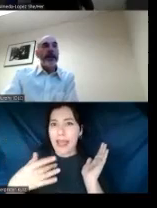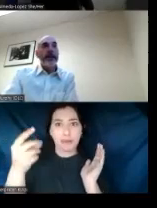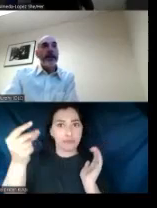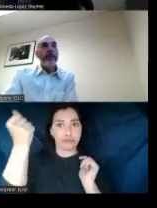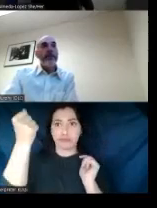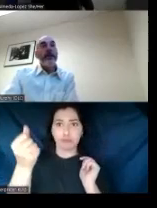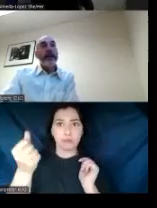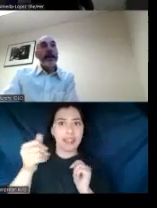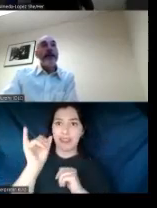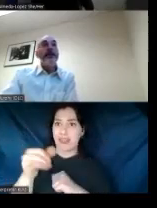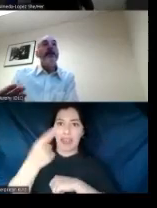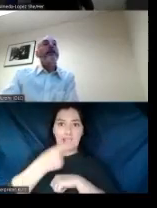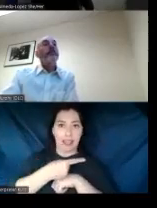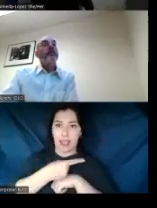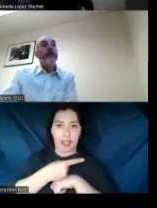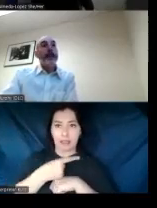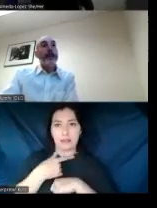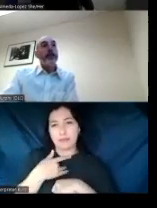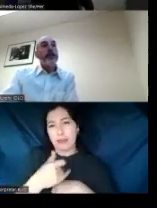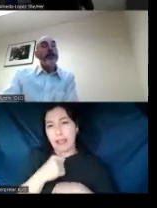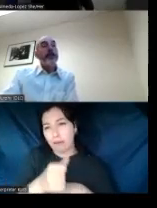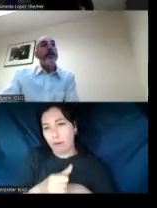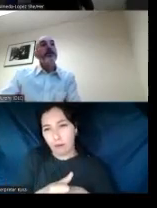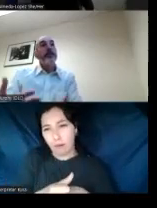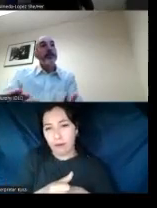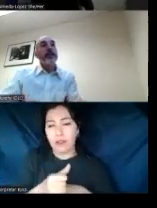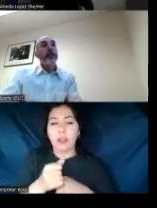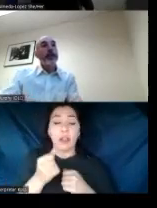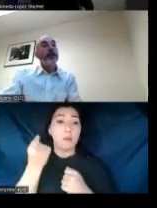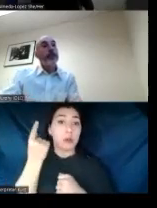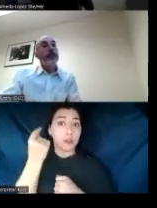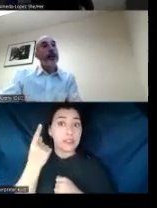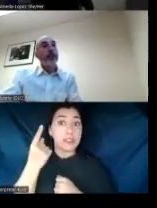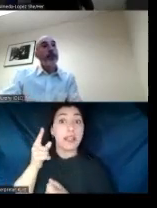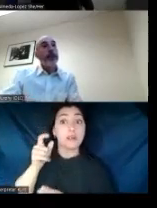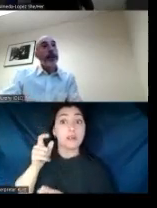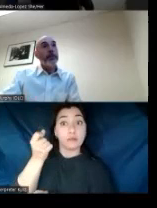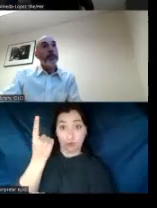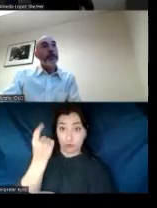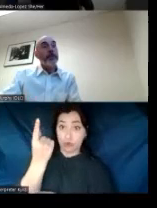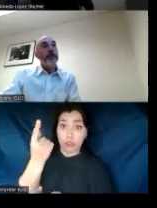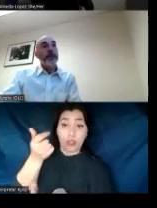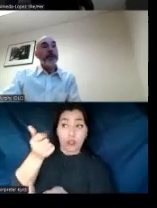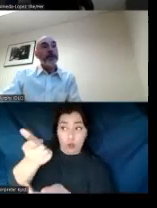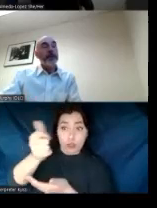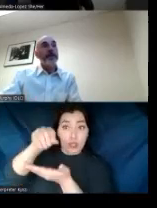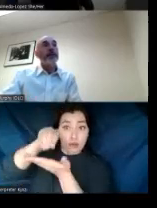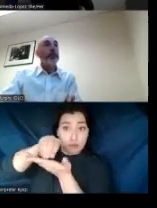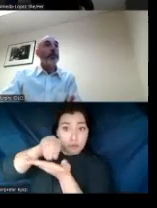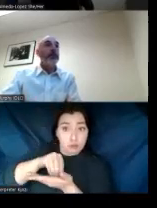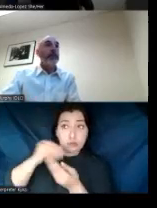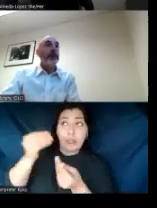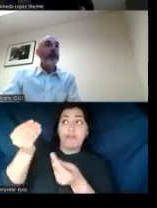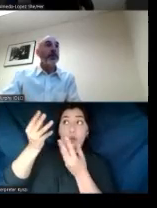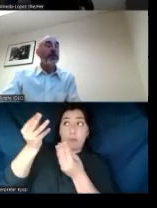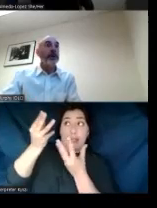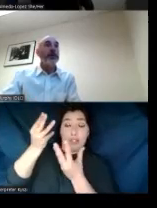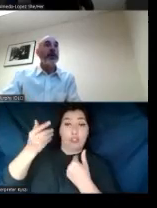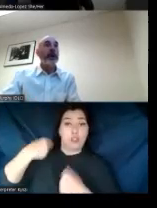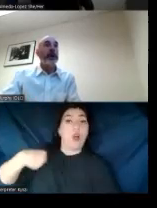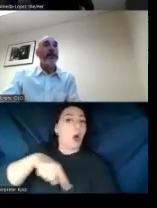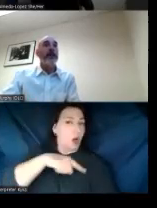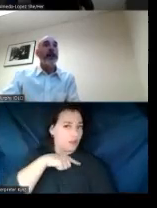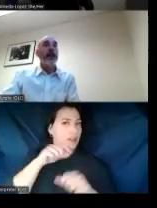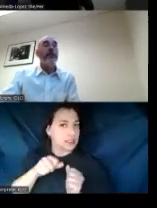election day. But again, providing us with the information so that we can then follow up on it is the point of this